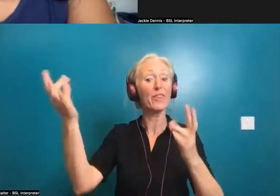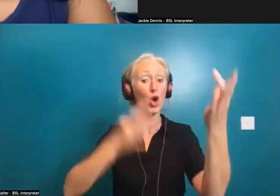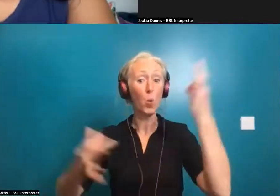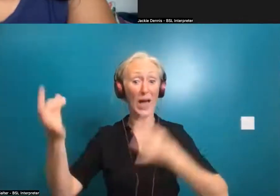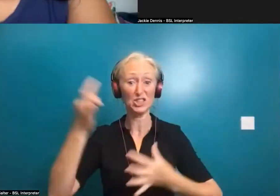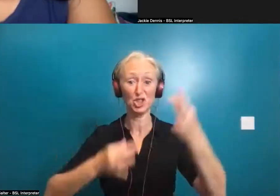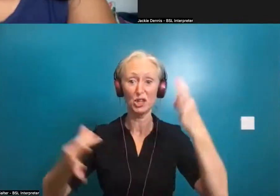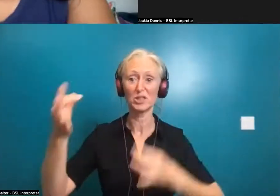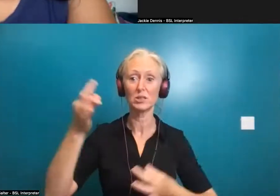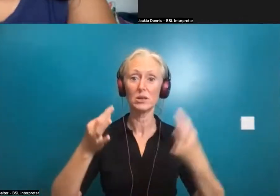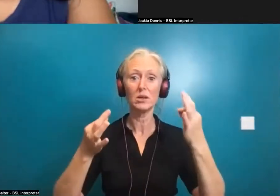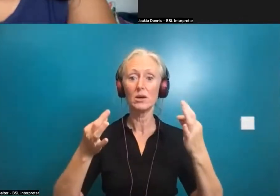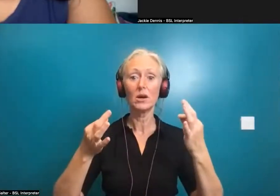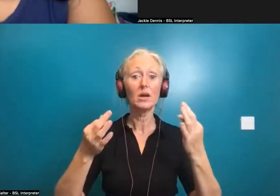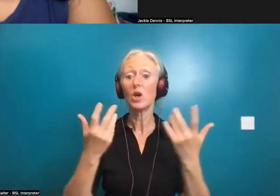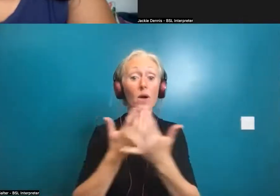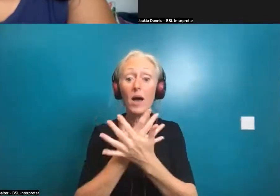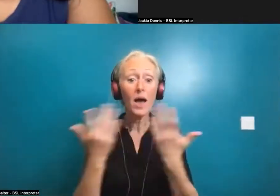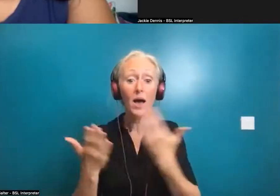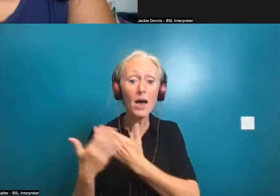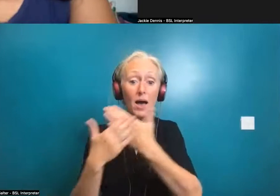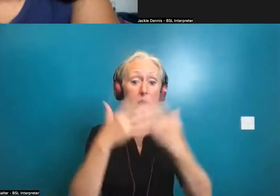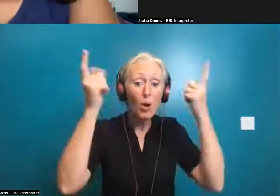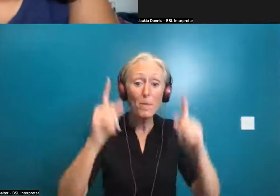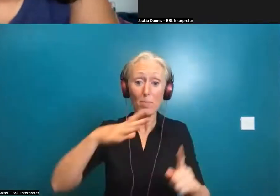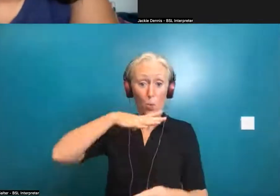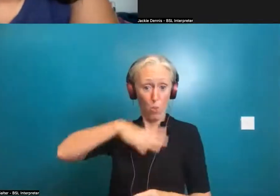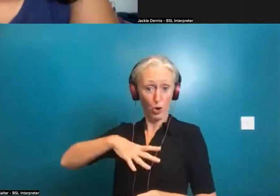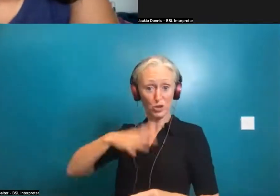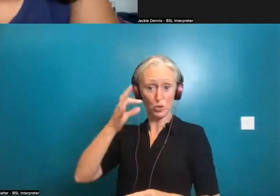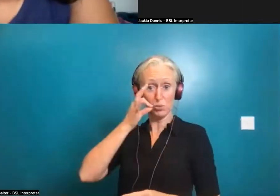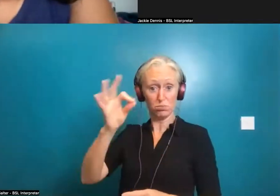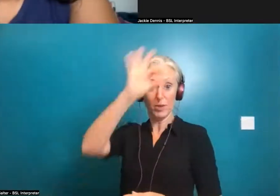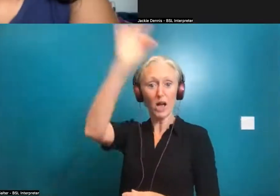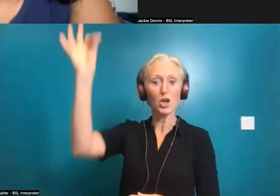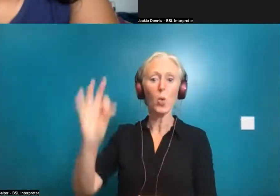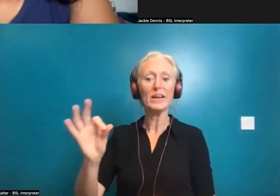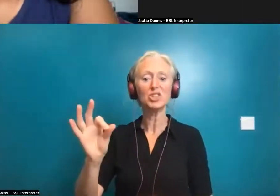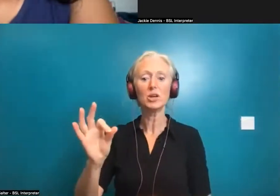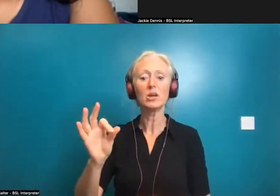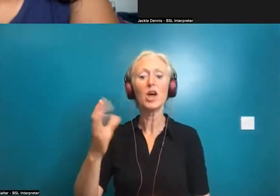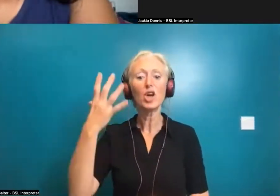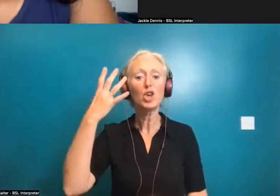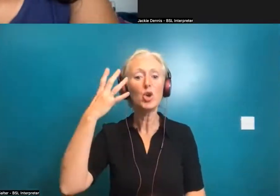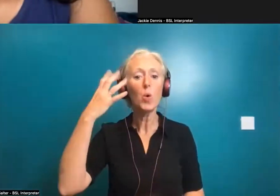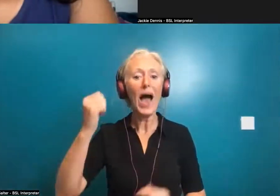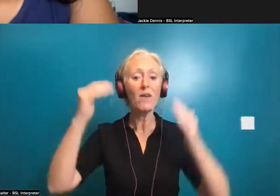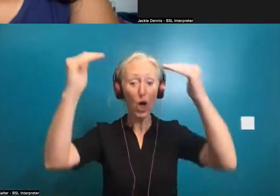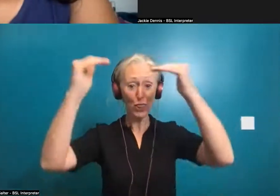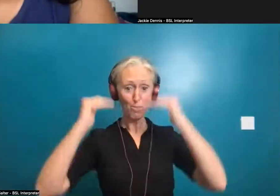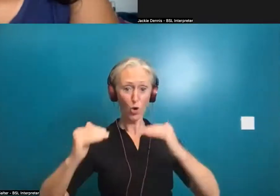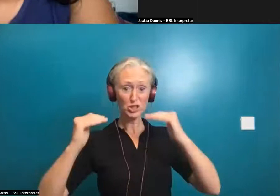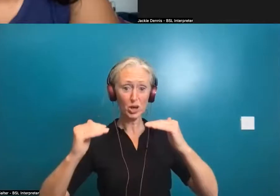So if anybody does have any more questions, please do use the Q&A section on the